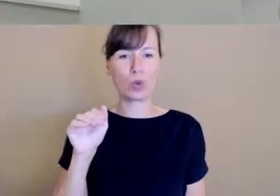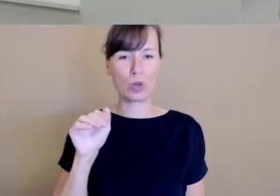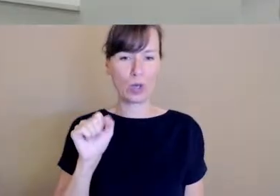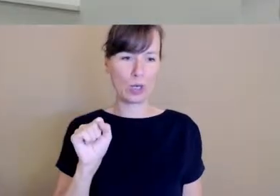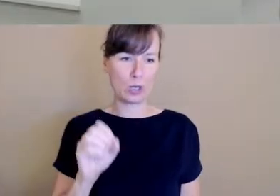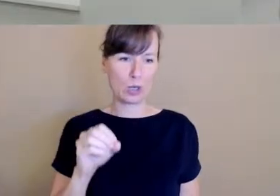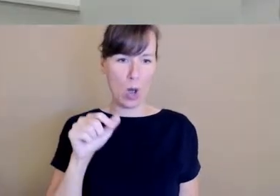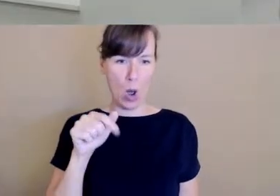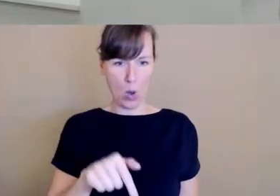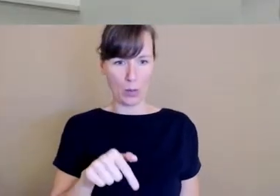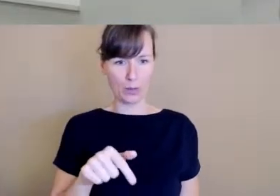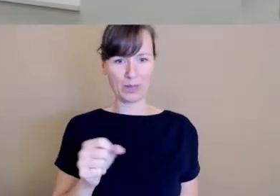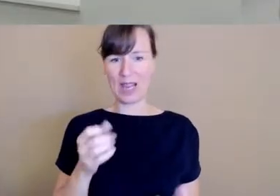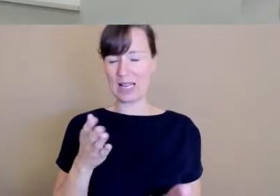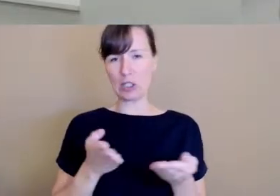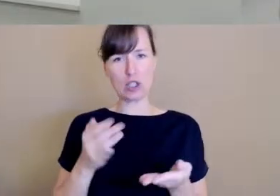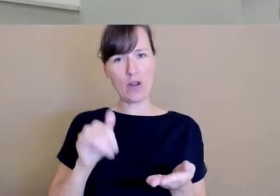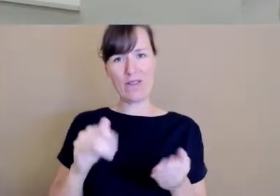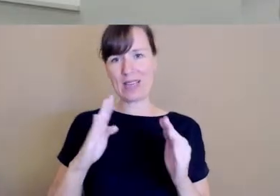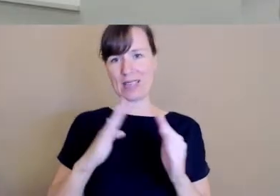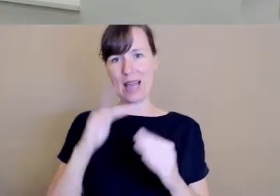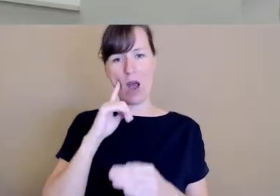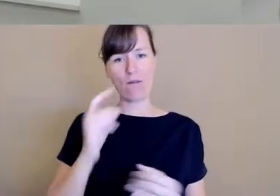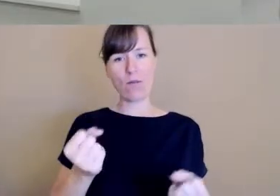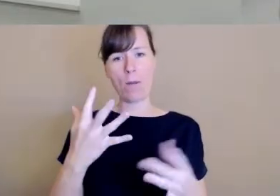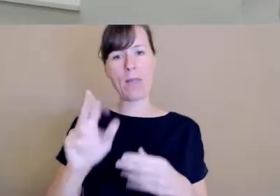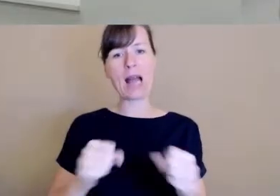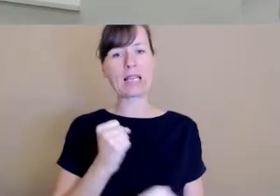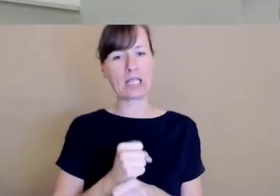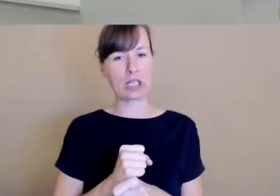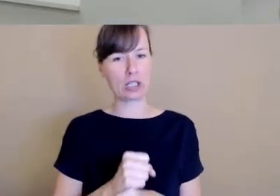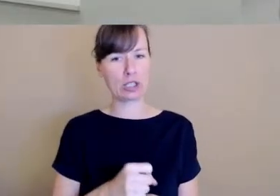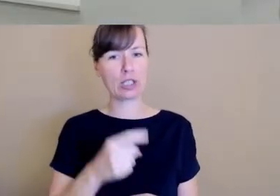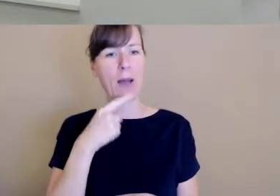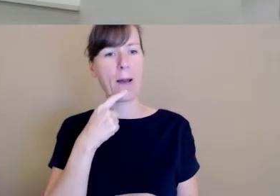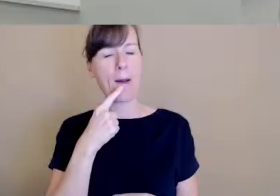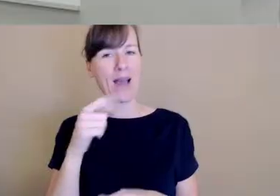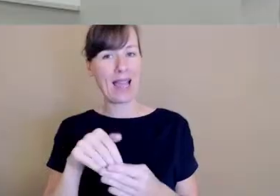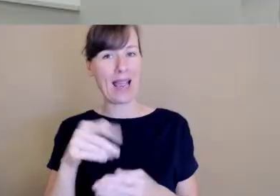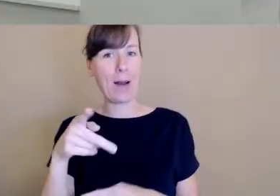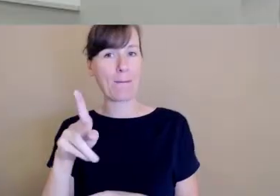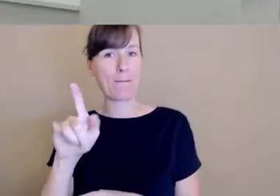Public Works as well as the police chief. Thank you.